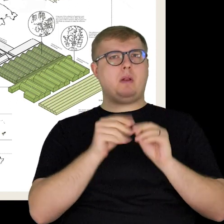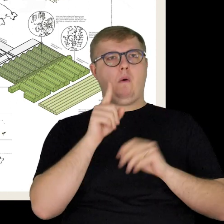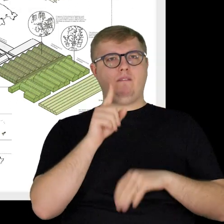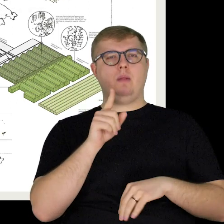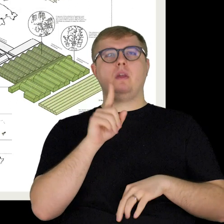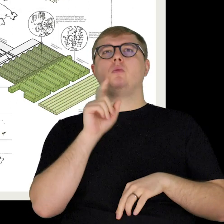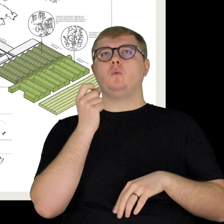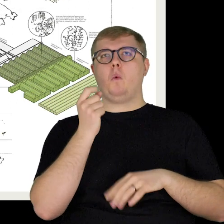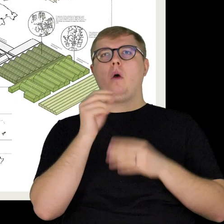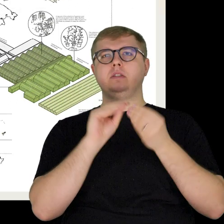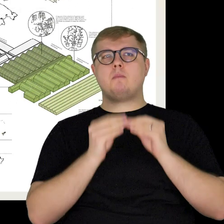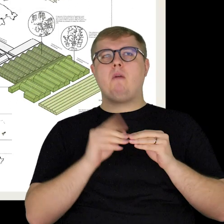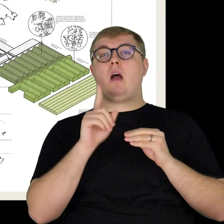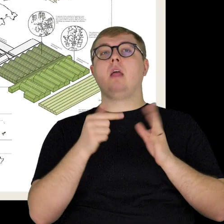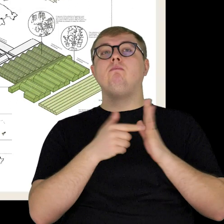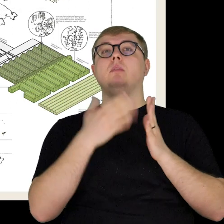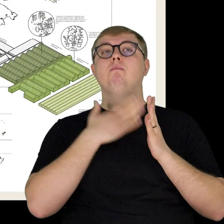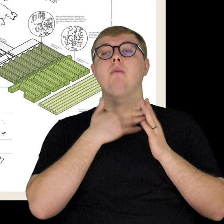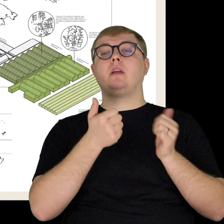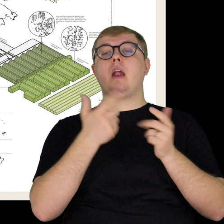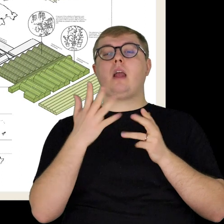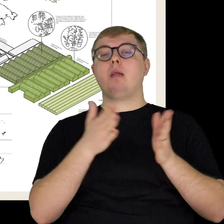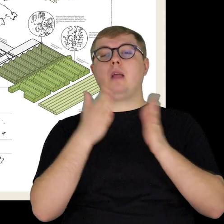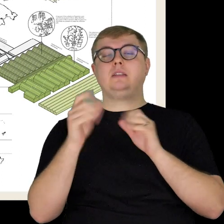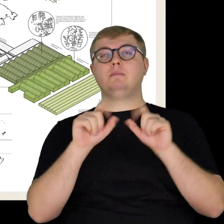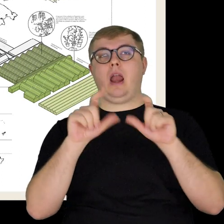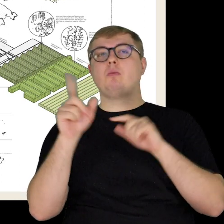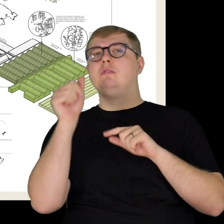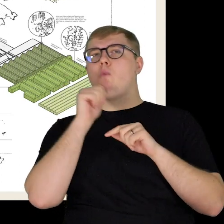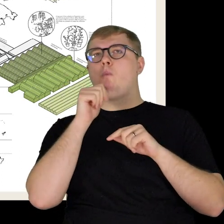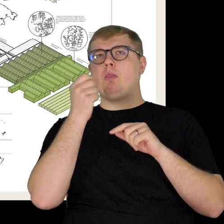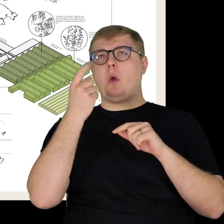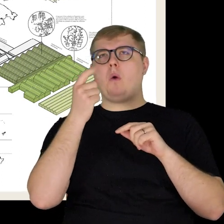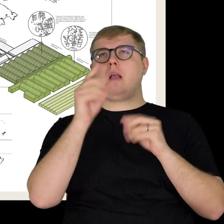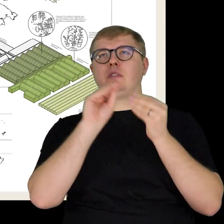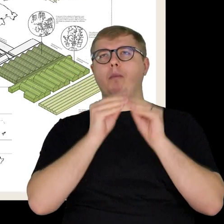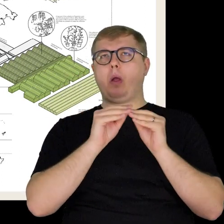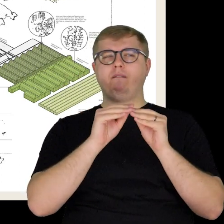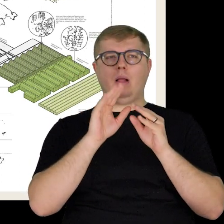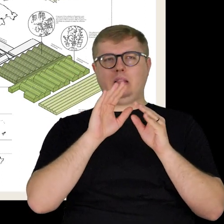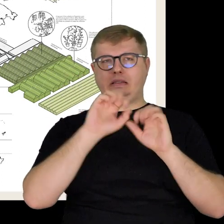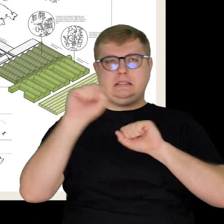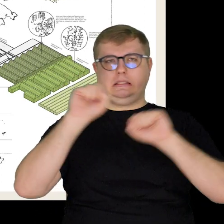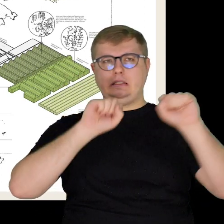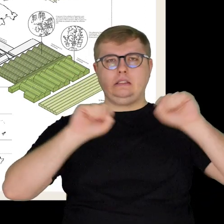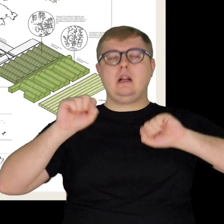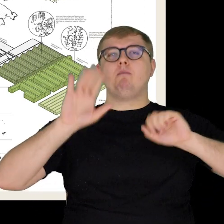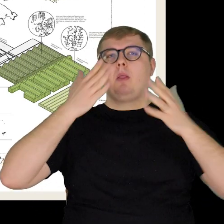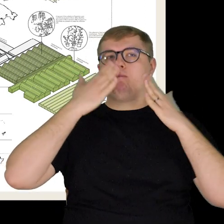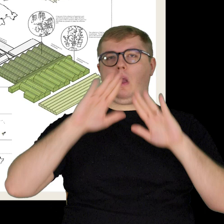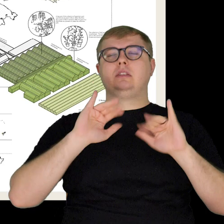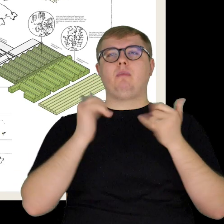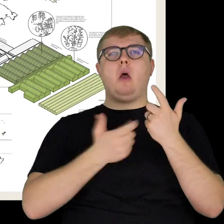the next few slides I'm going to try and unpack it a little bit and describe, you know, how we put this method to work to try